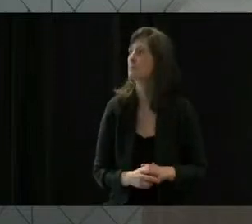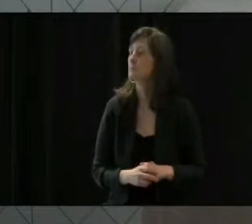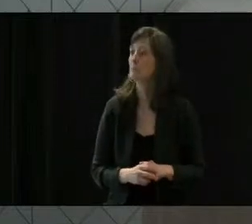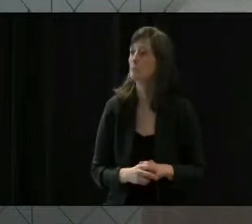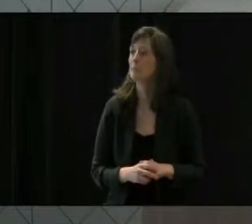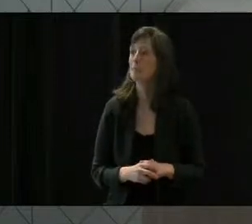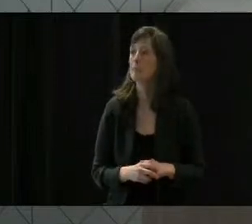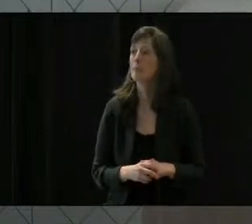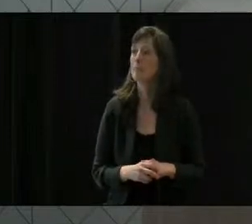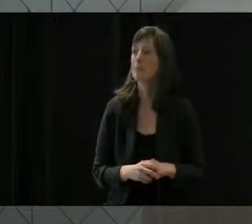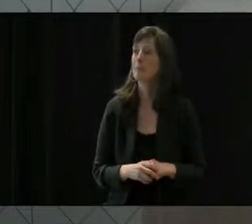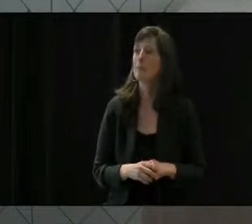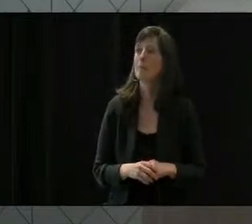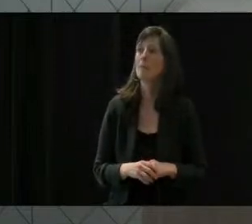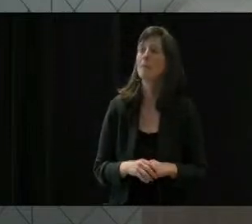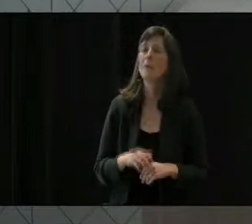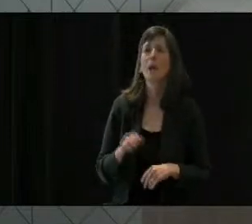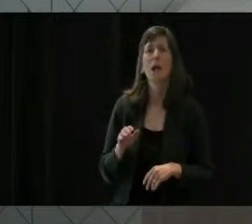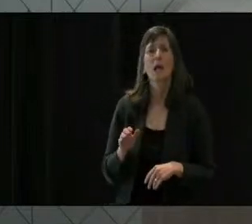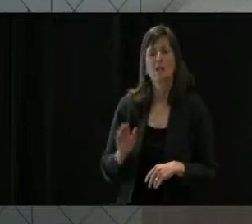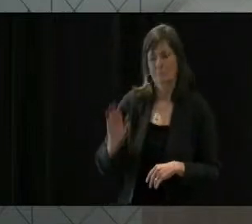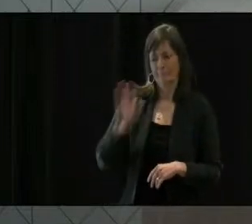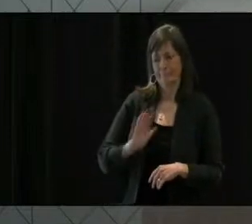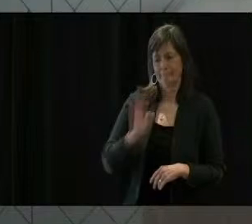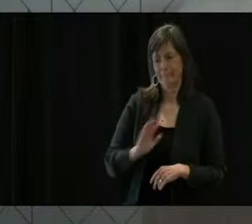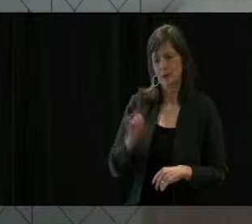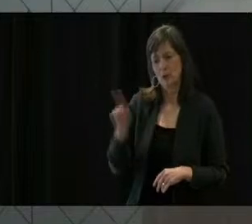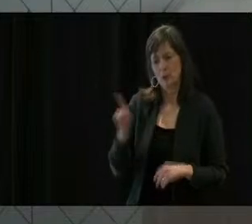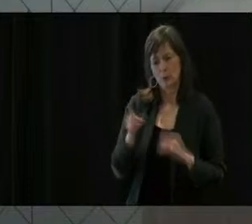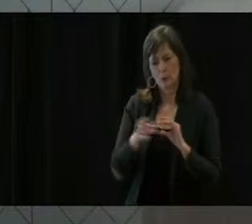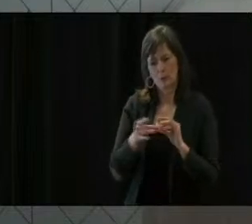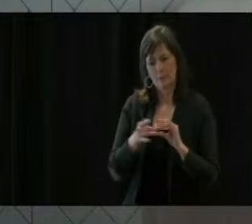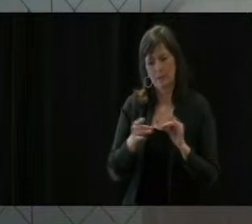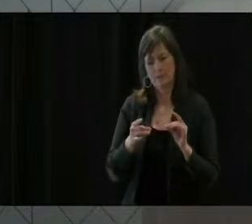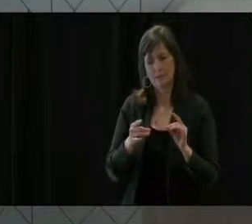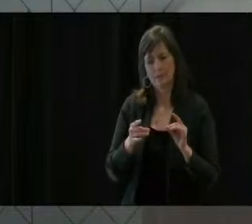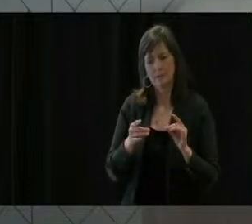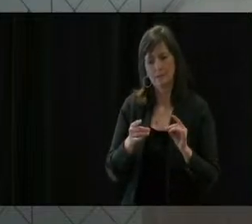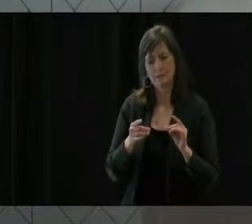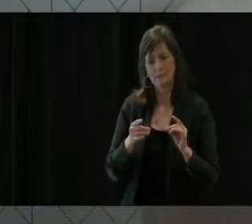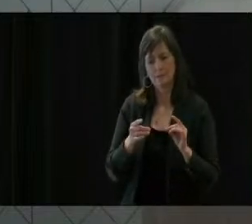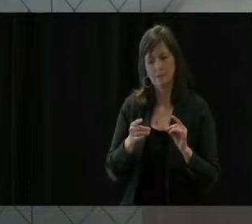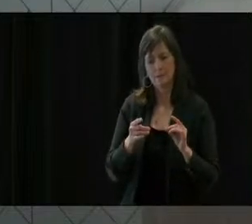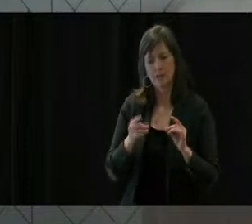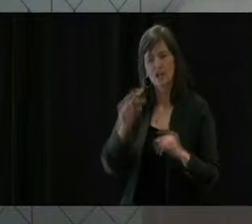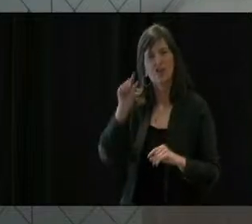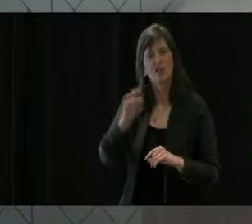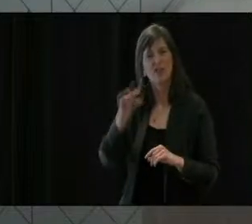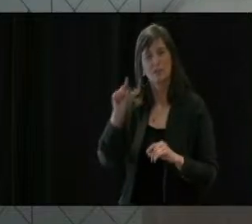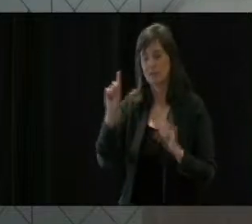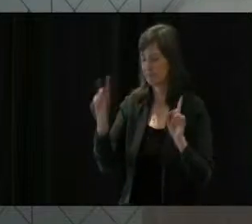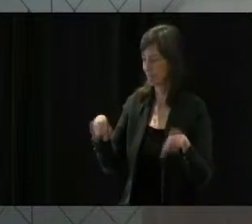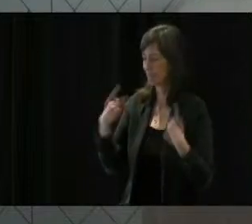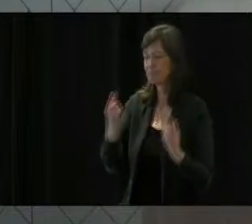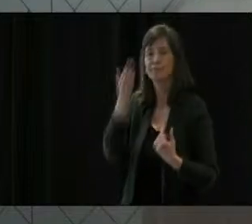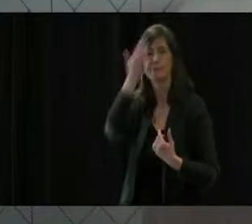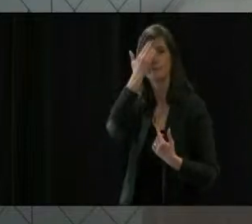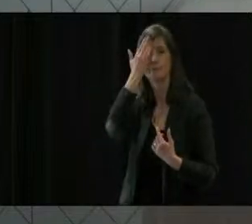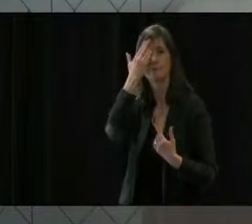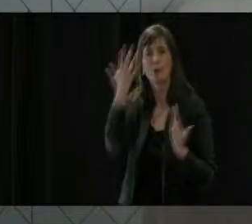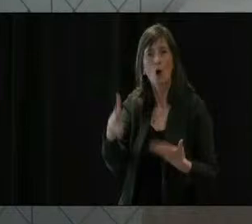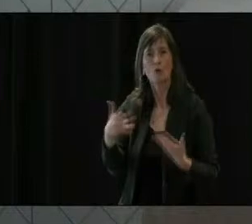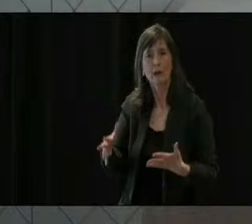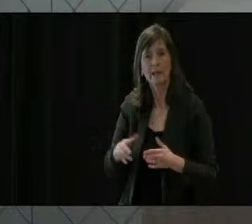You've said, you mentioned earlier that, you know, in some ways, governments have already known a lot of these things. What we've seen is that governments